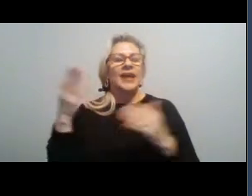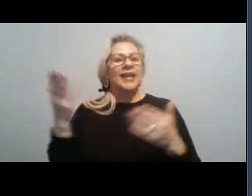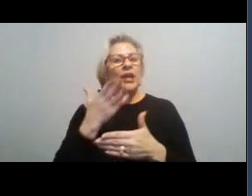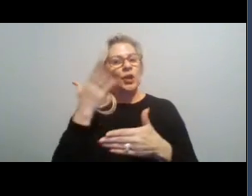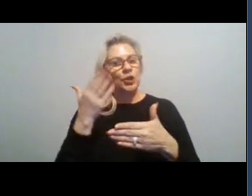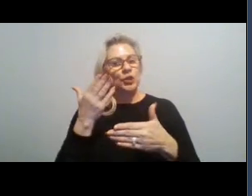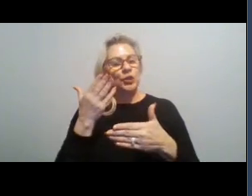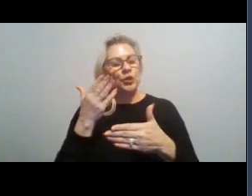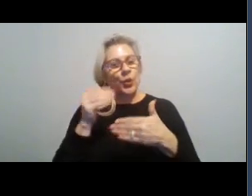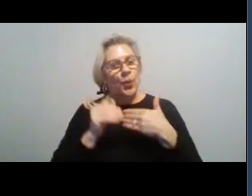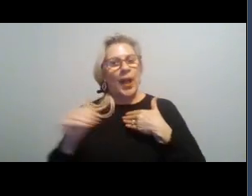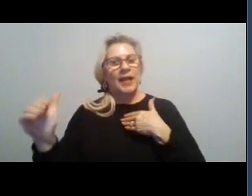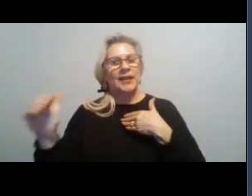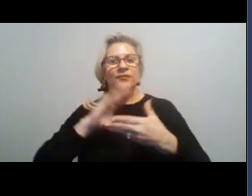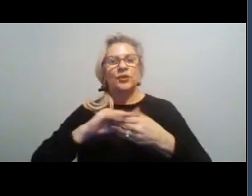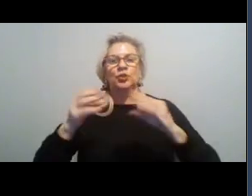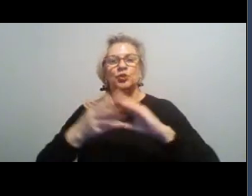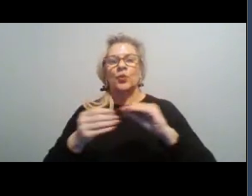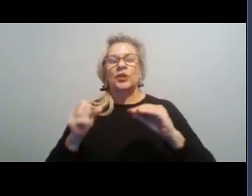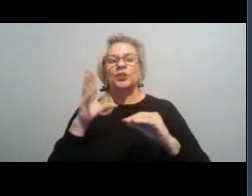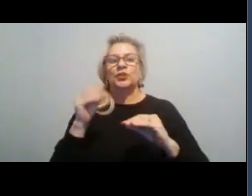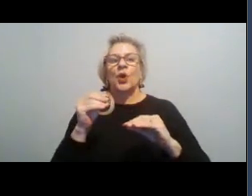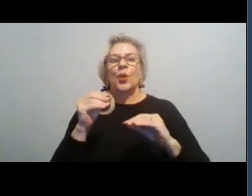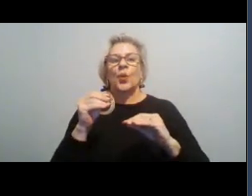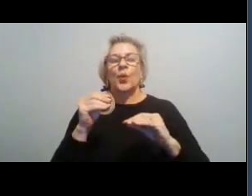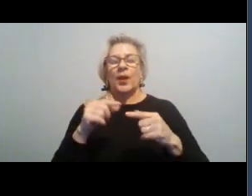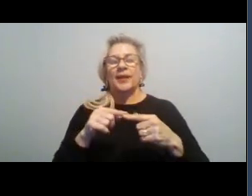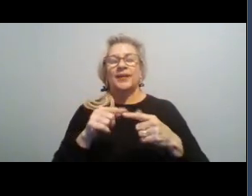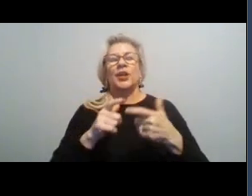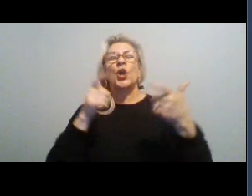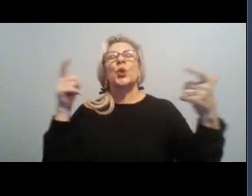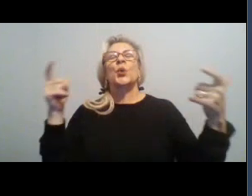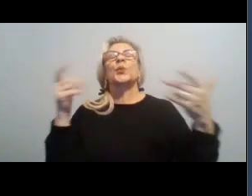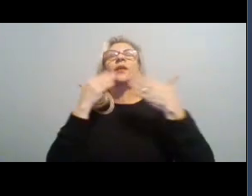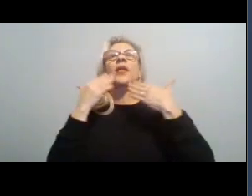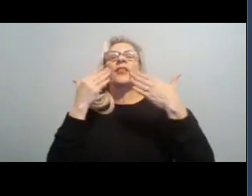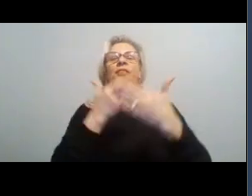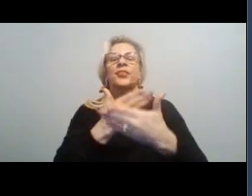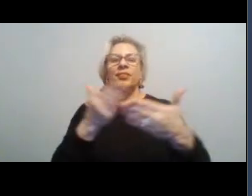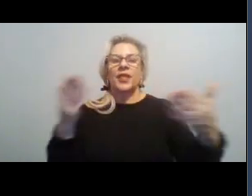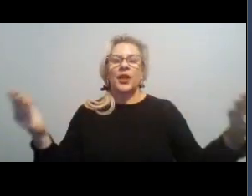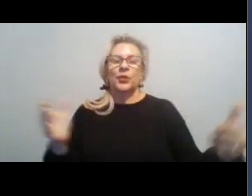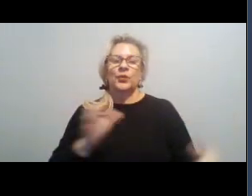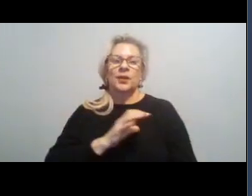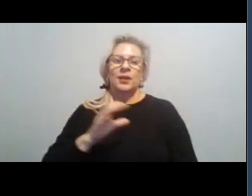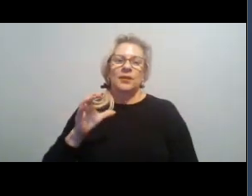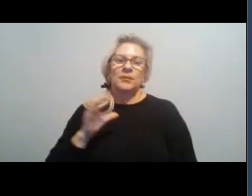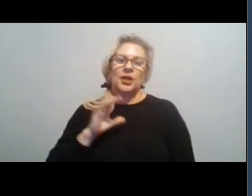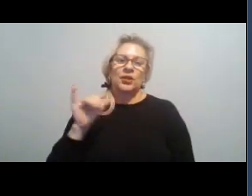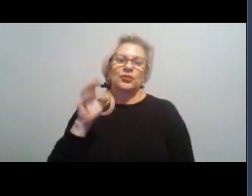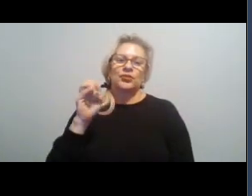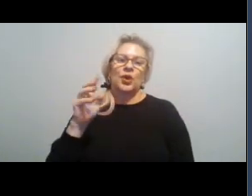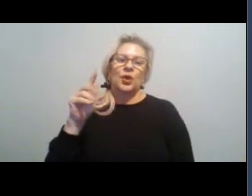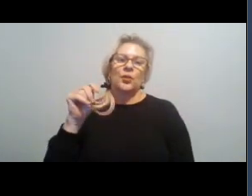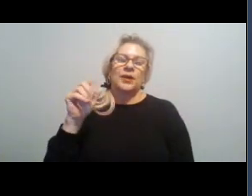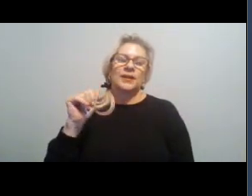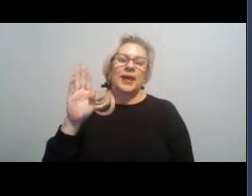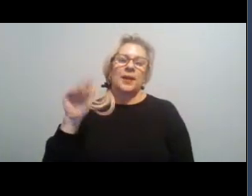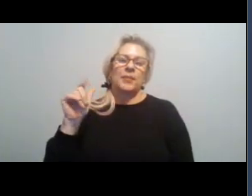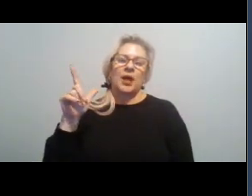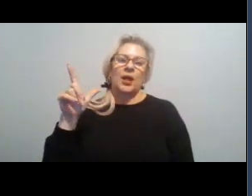story. The rest of that story is a huge thank you to Commissioner Joe Tavallone,